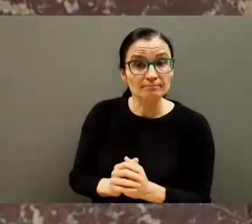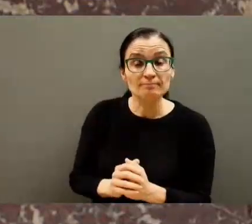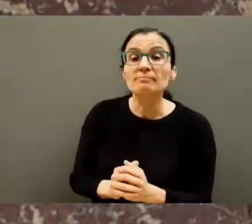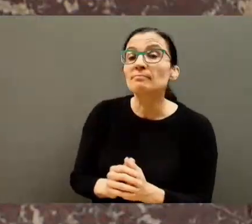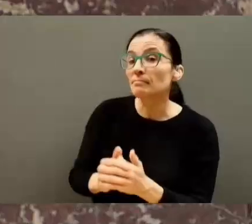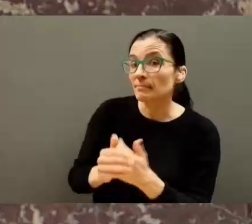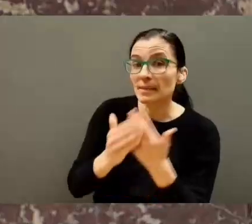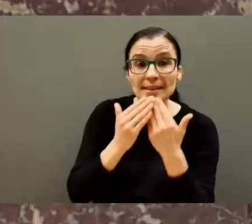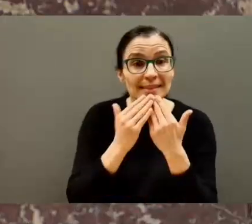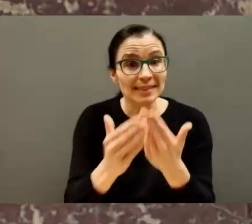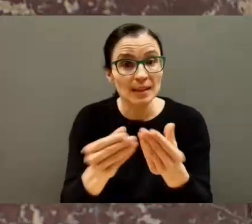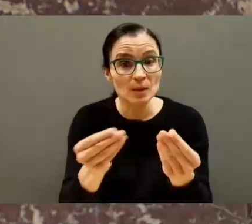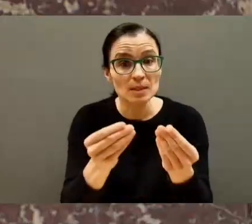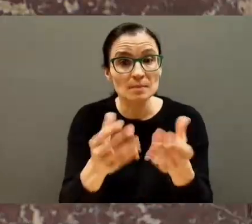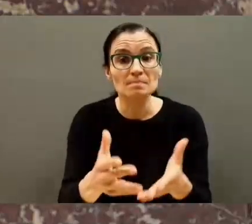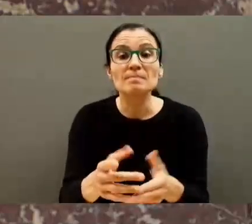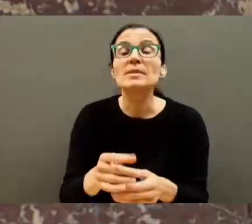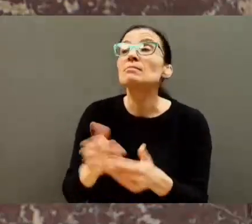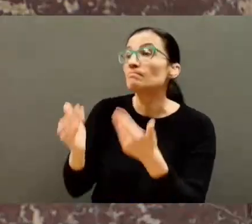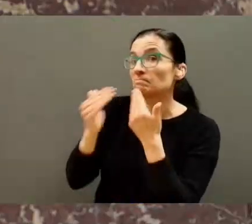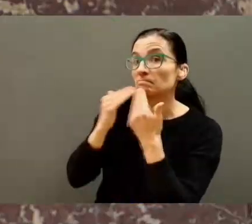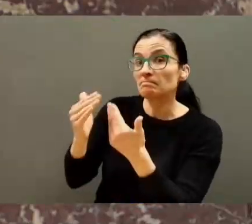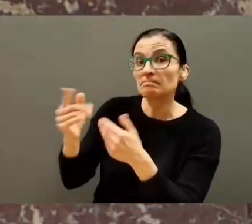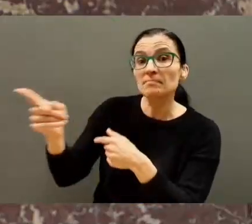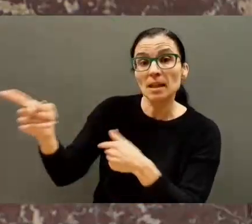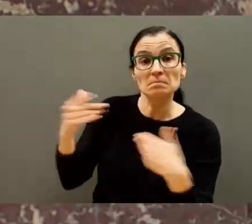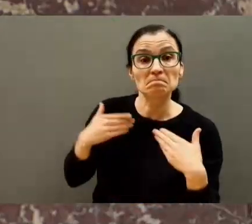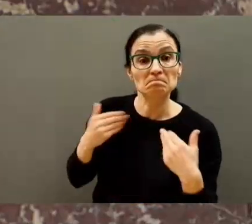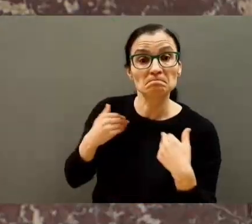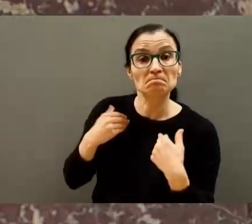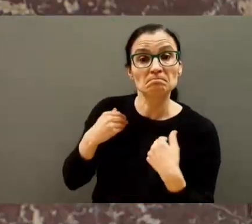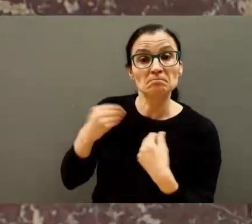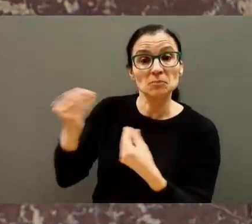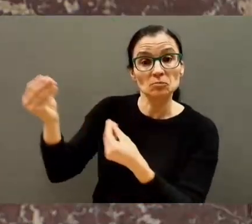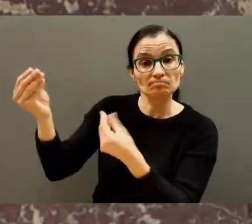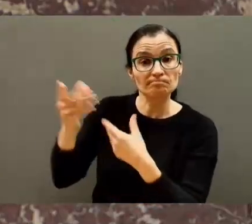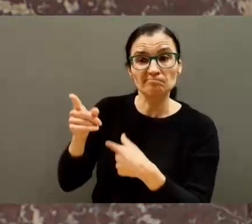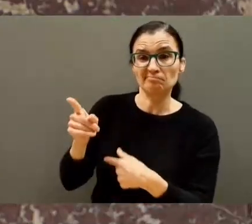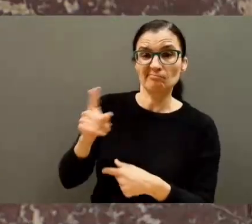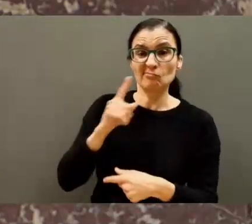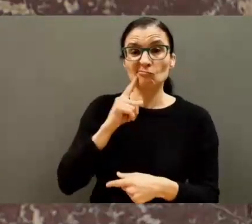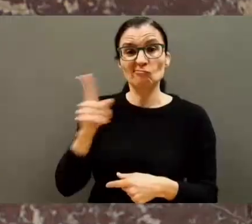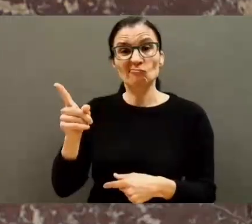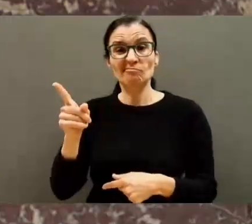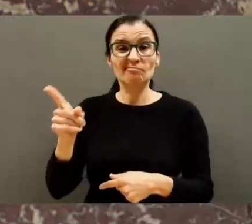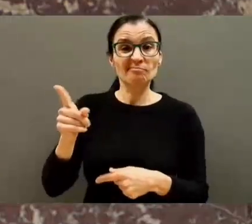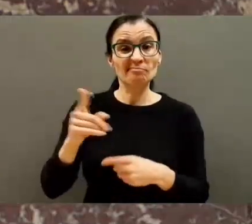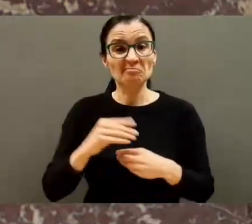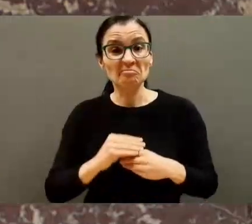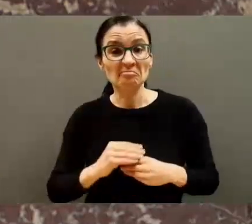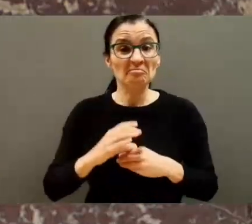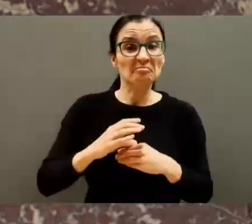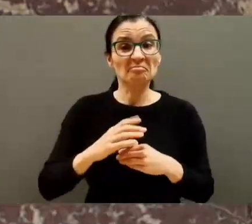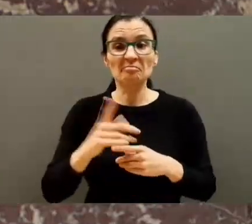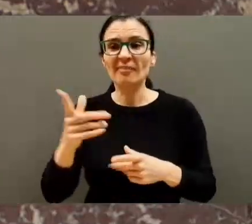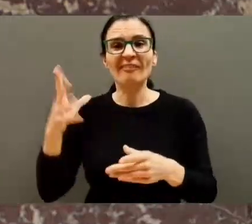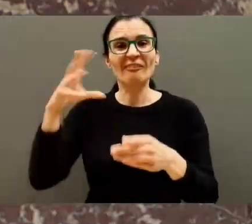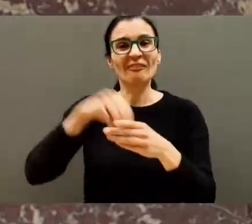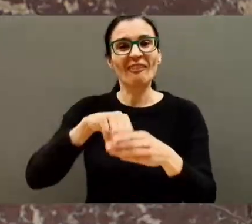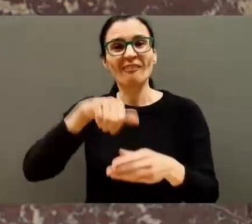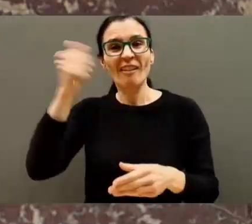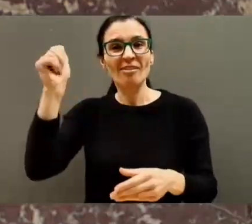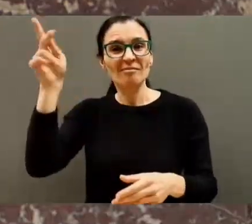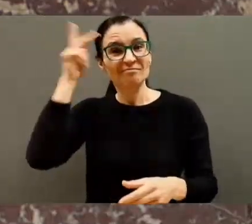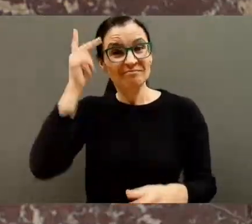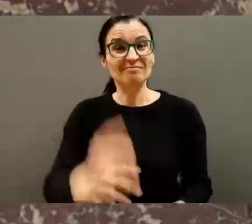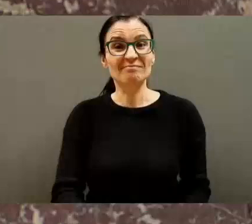heartened to hear that this can be a multi-partisan effort. As we know, BC's Mental Health Act was passed in